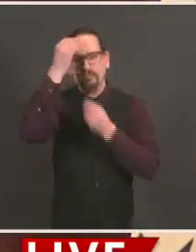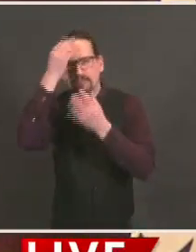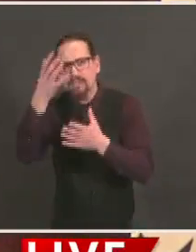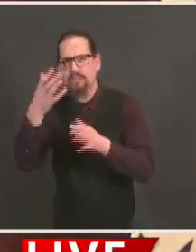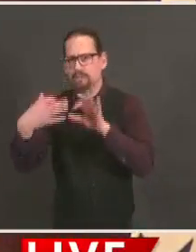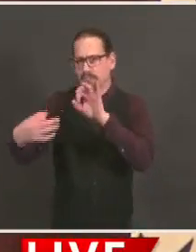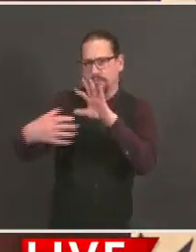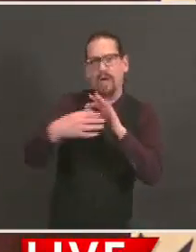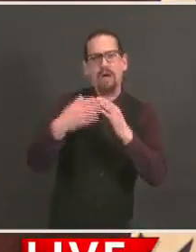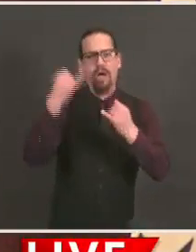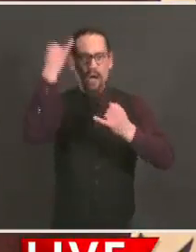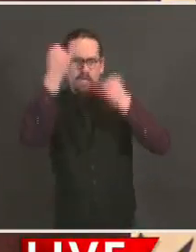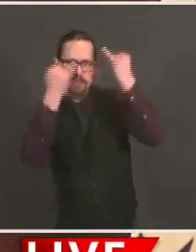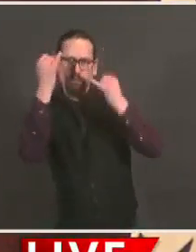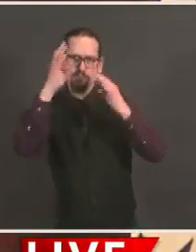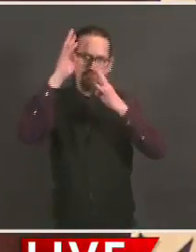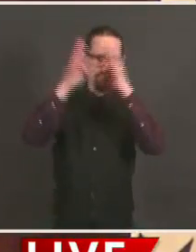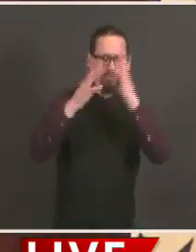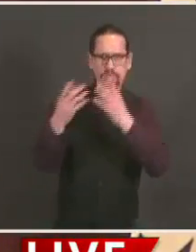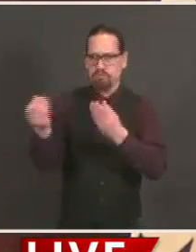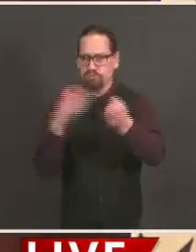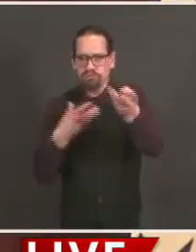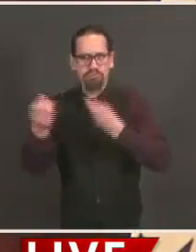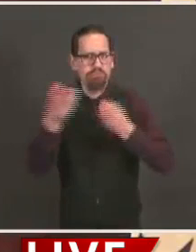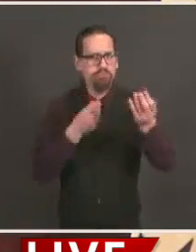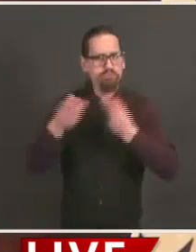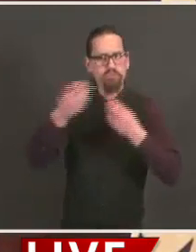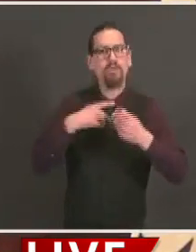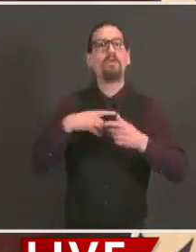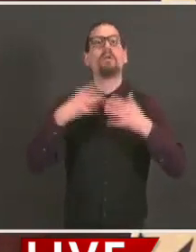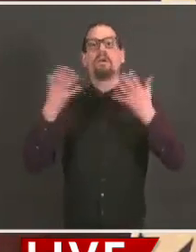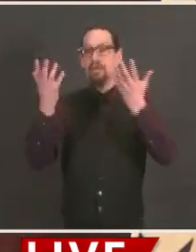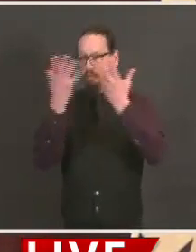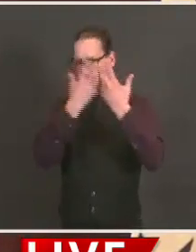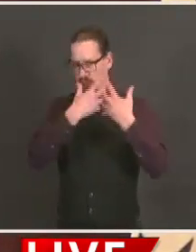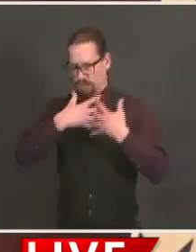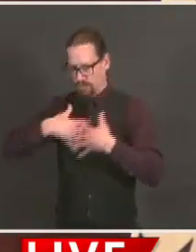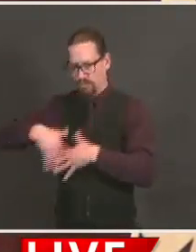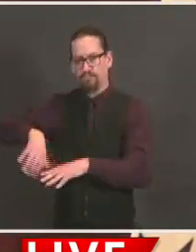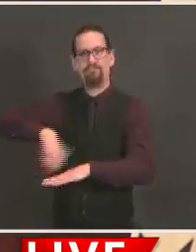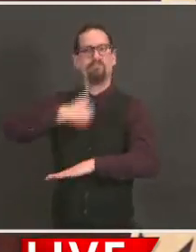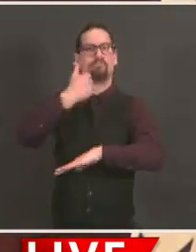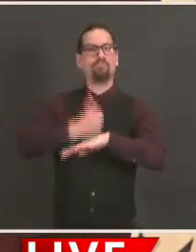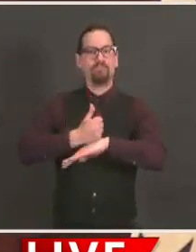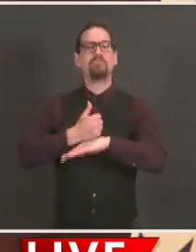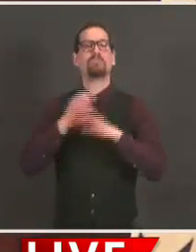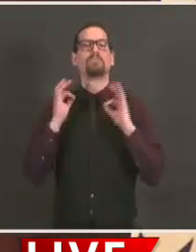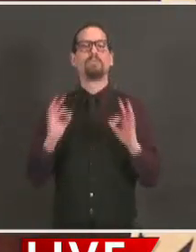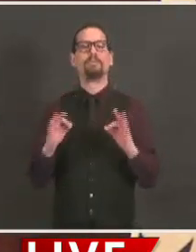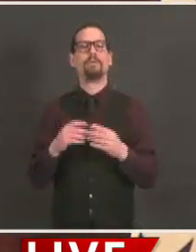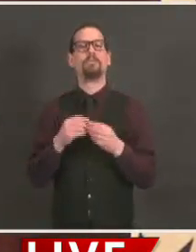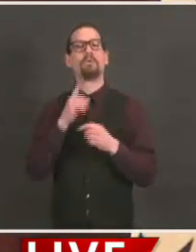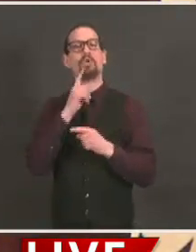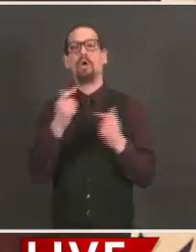can continue to get Rhode Islanders vaccinated in the most efficient and equitable way possible.